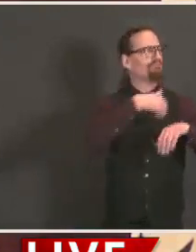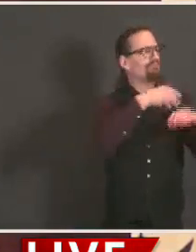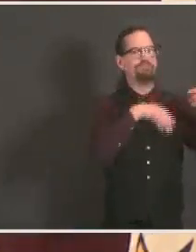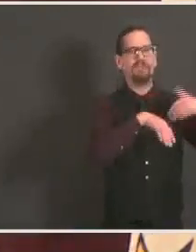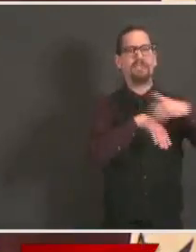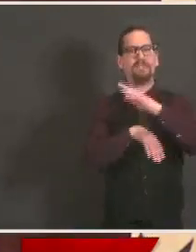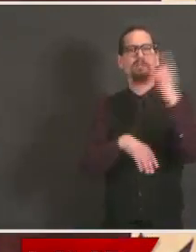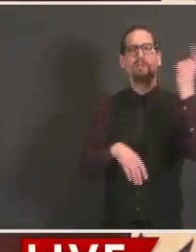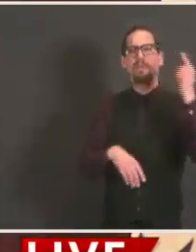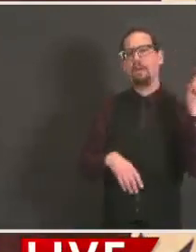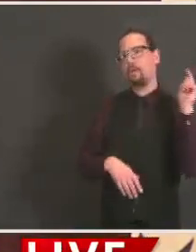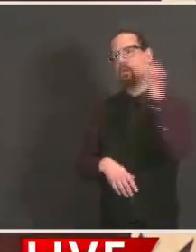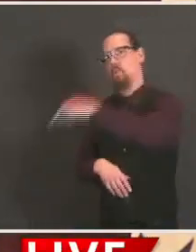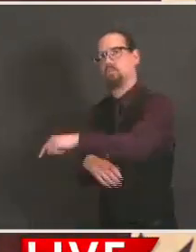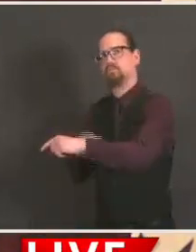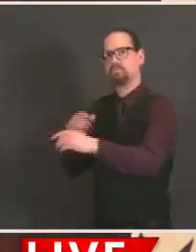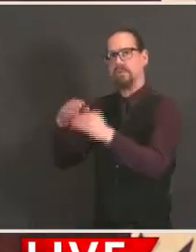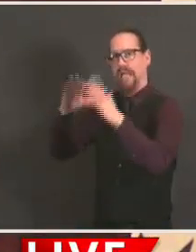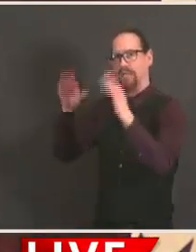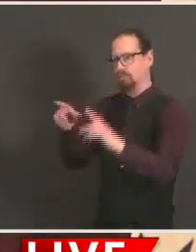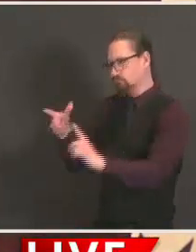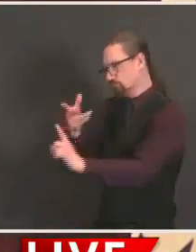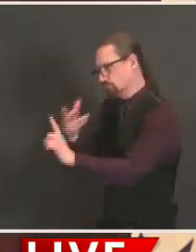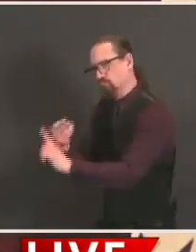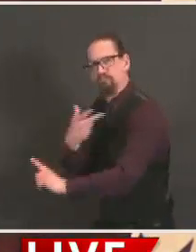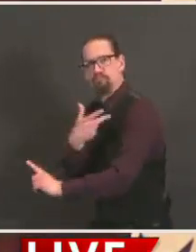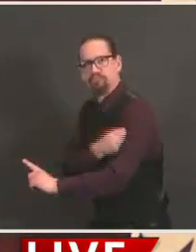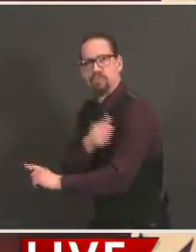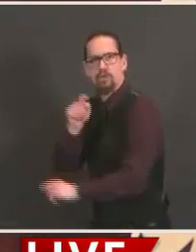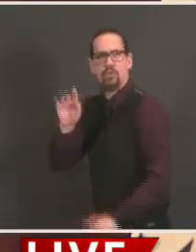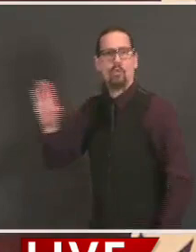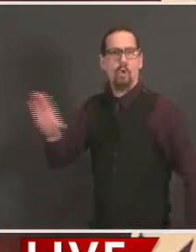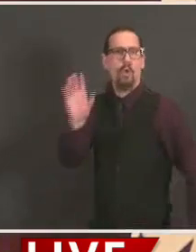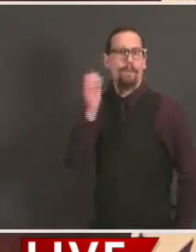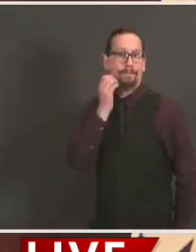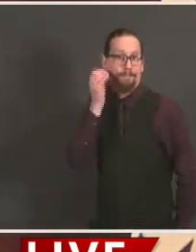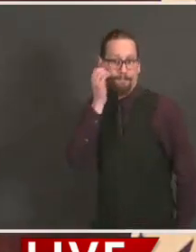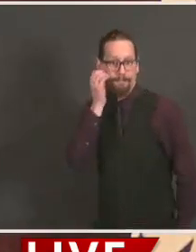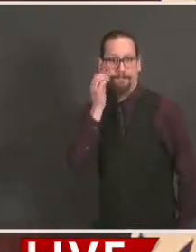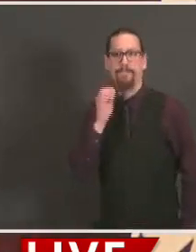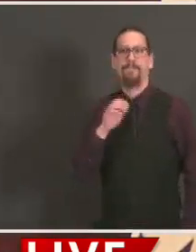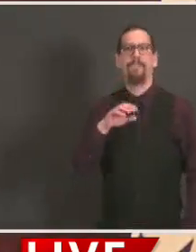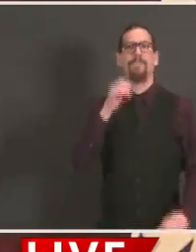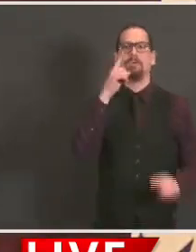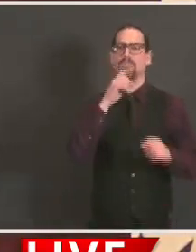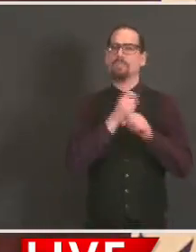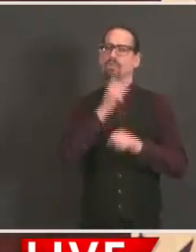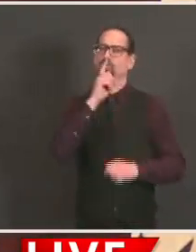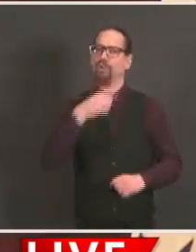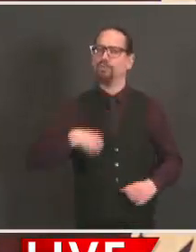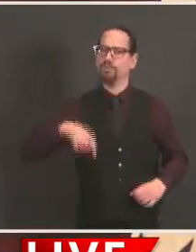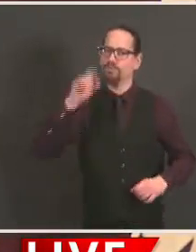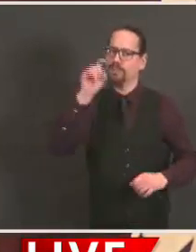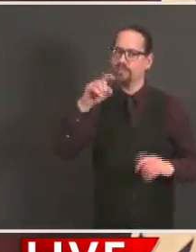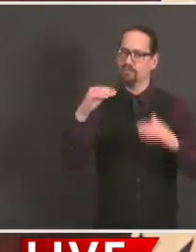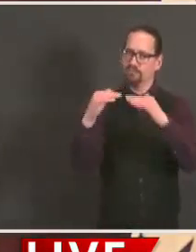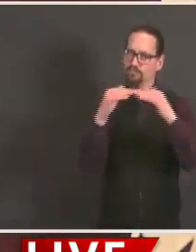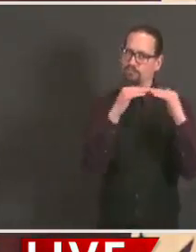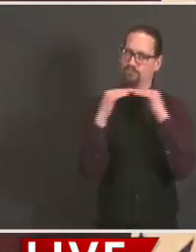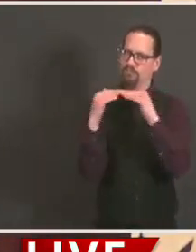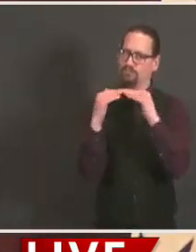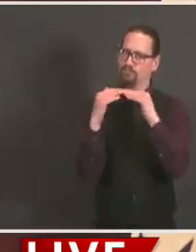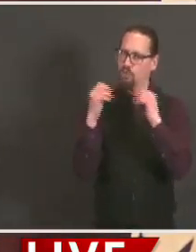That undergirds our core principle focus on equity. We're going to make sure that everyone who wants to